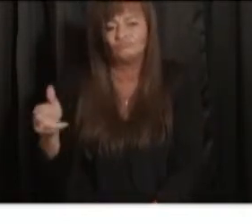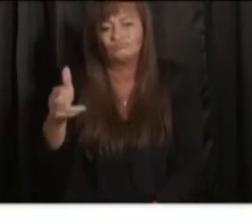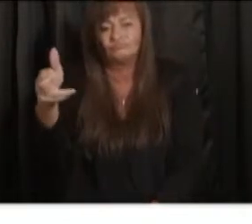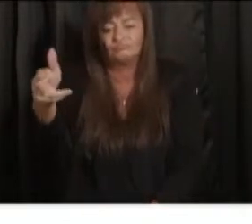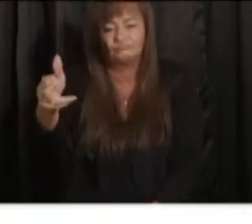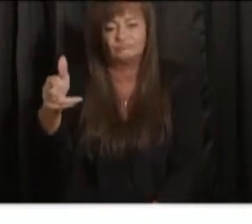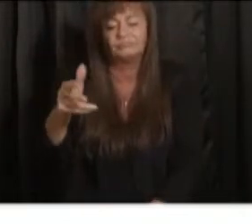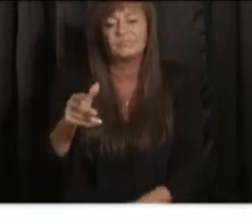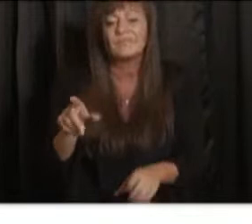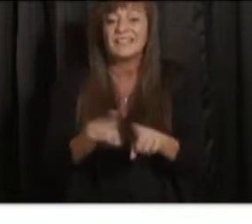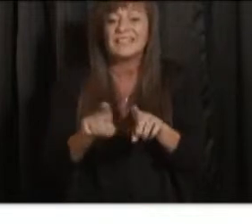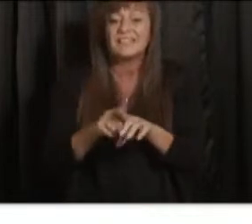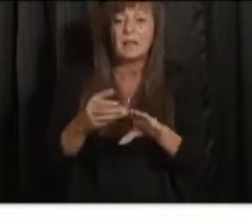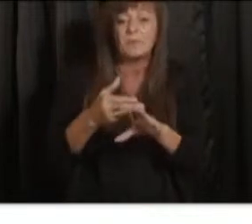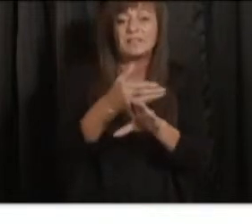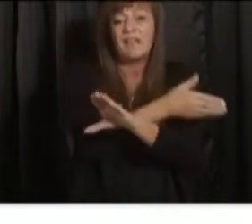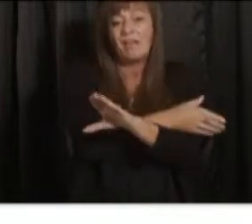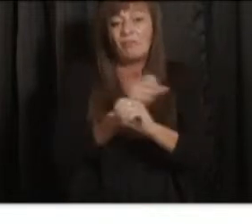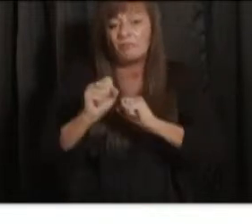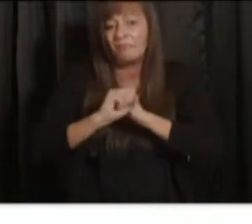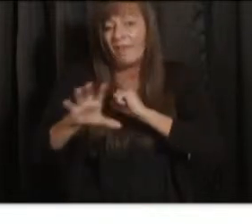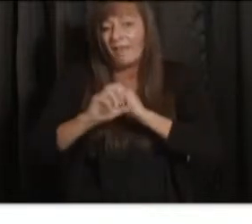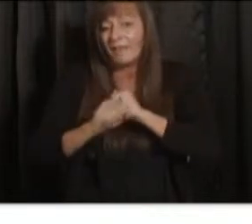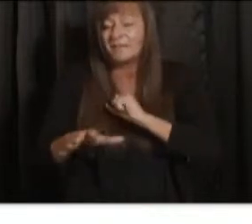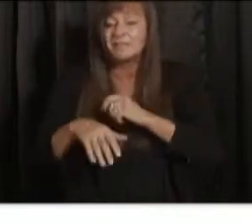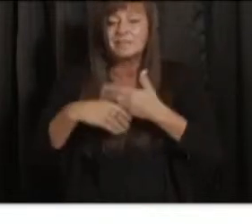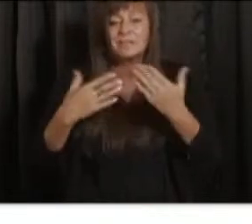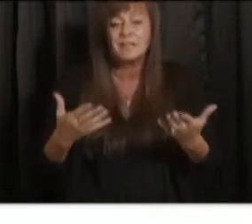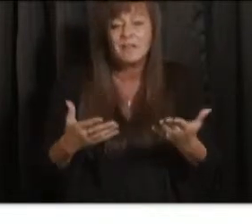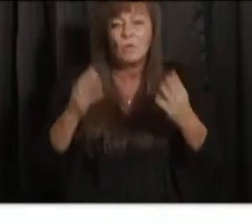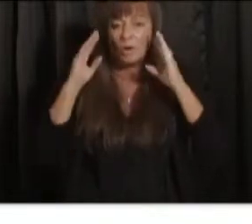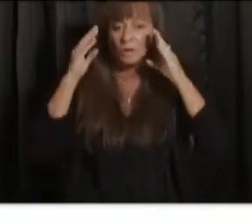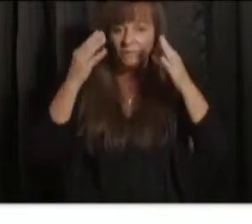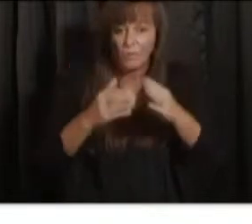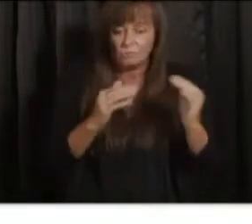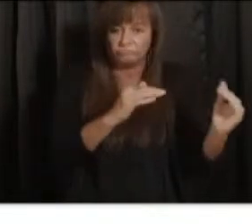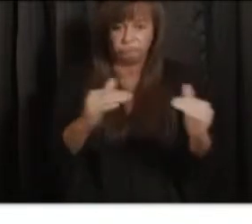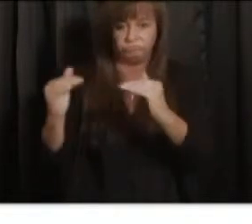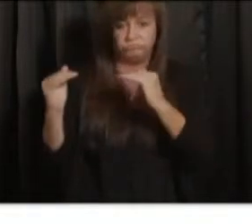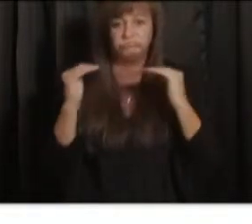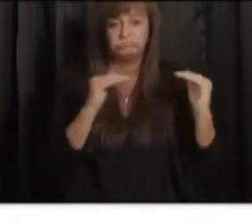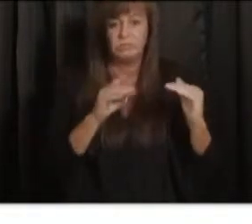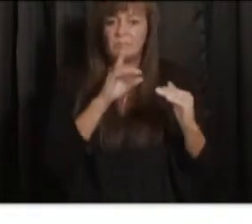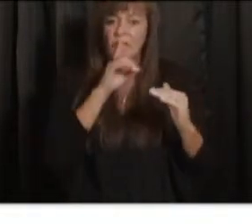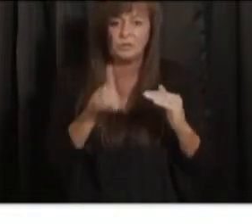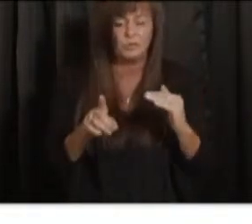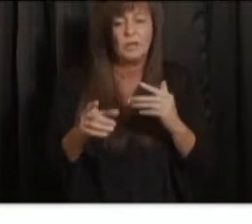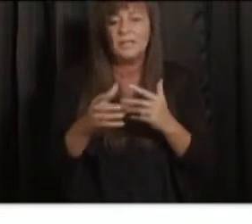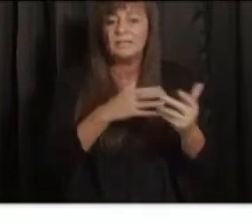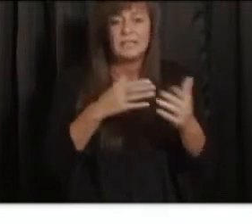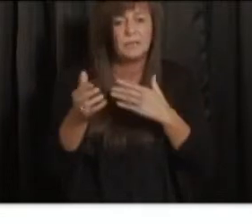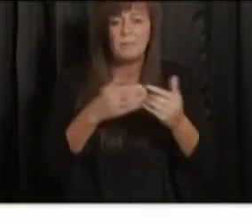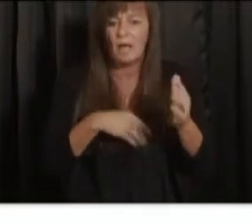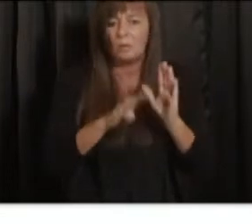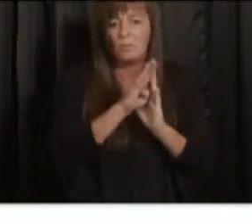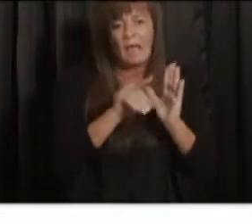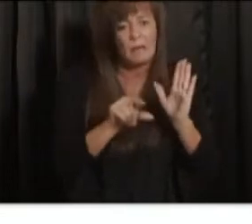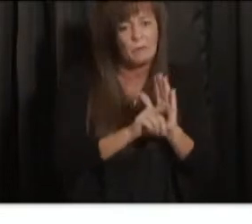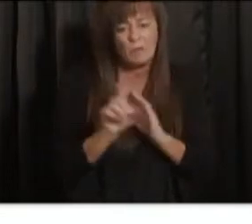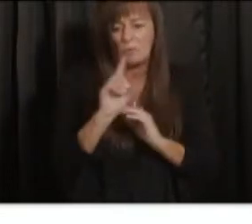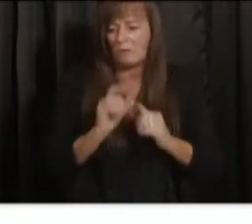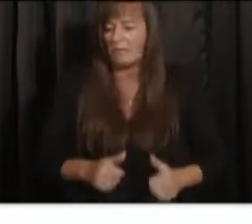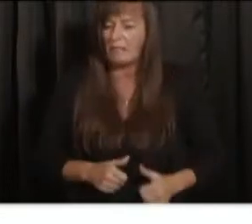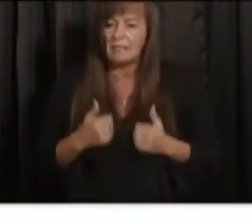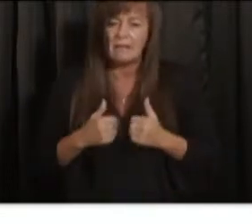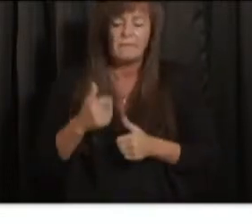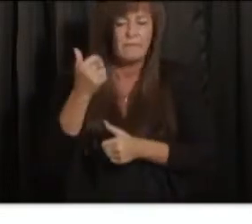As with other phases of our campaign, we will continue to focus on equity and ensuring every child, no matter their background or where they live in